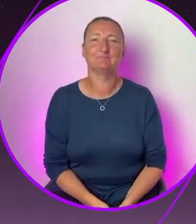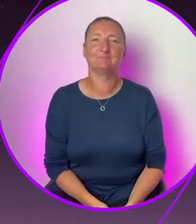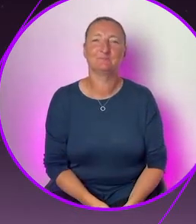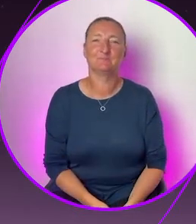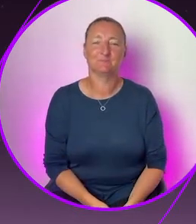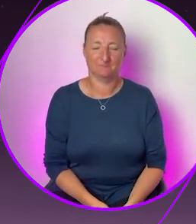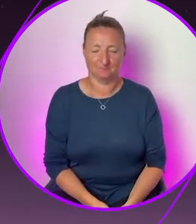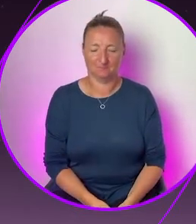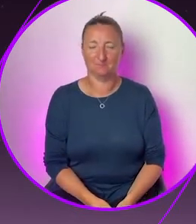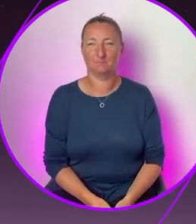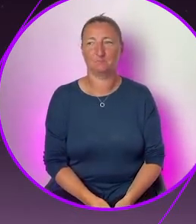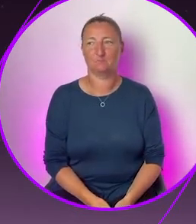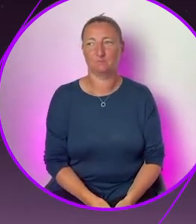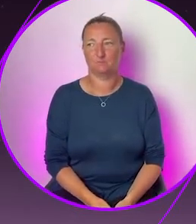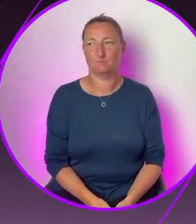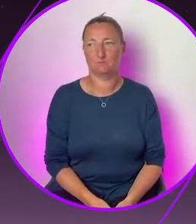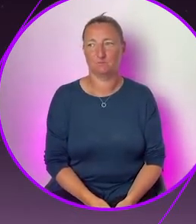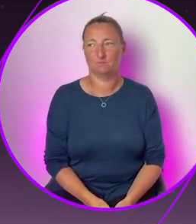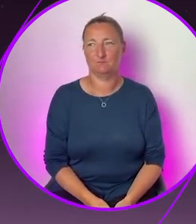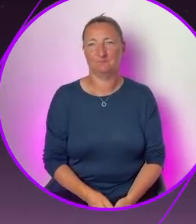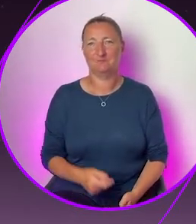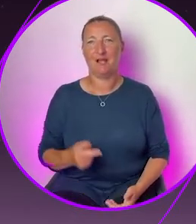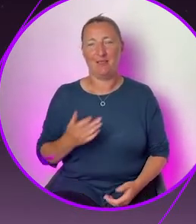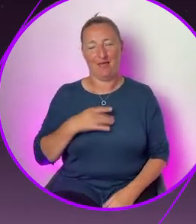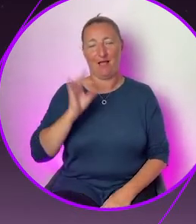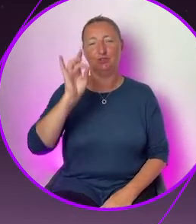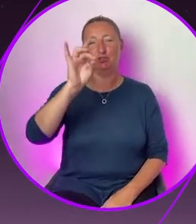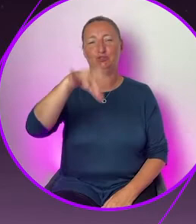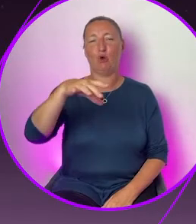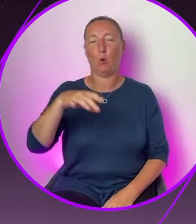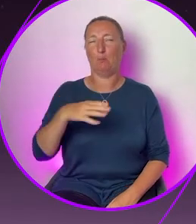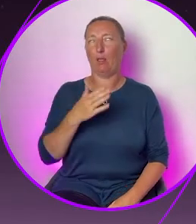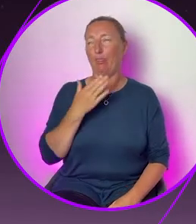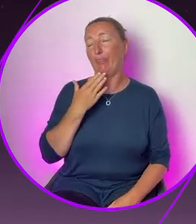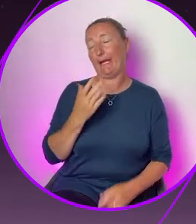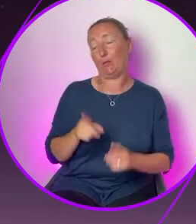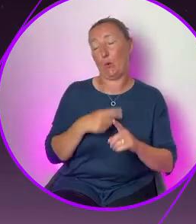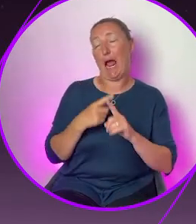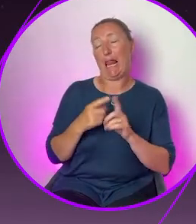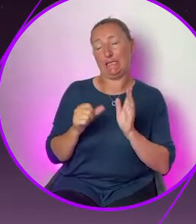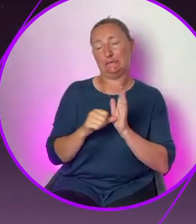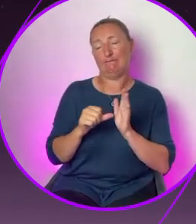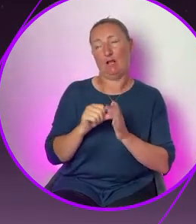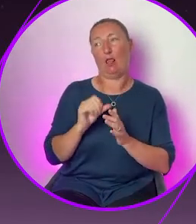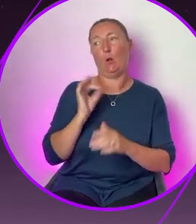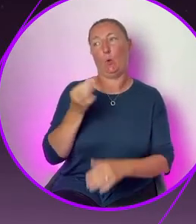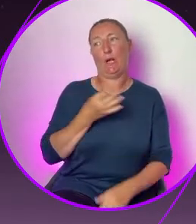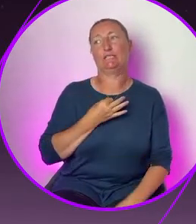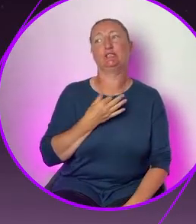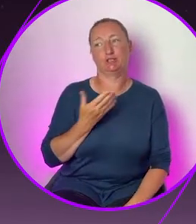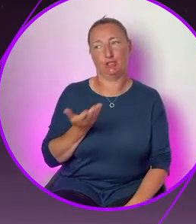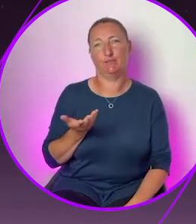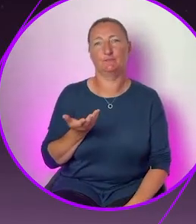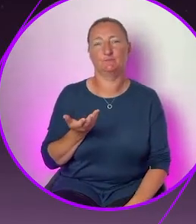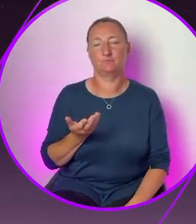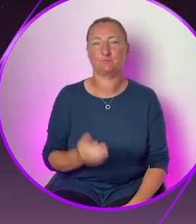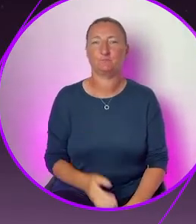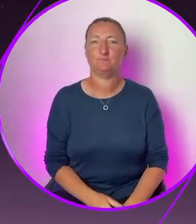think... I thought I'd mix it up a little. Oh, Yeah. Thank you, Alex. We love difficult questions. So whoever asked